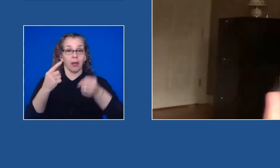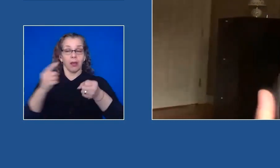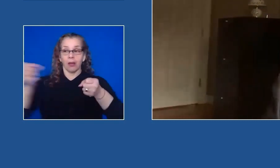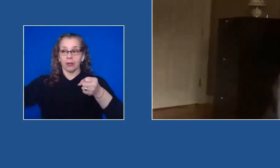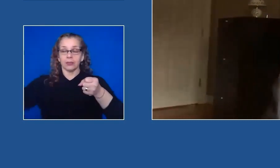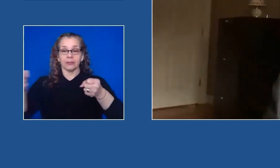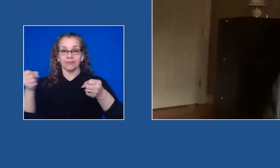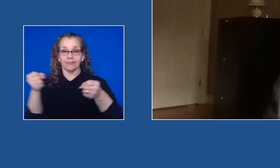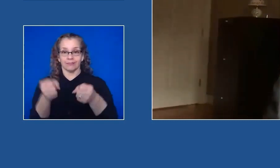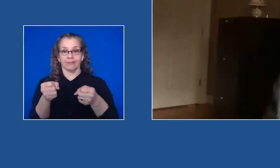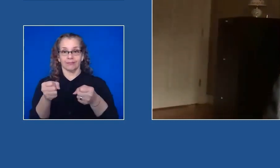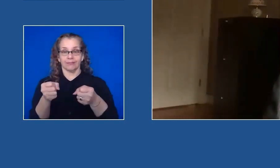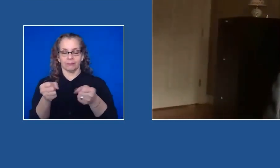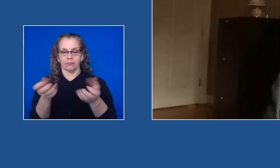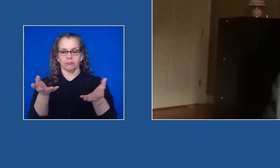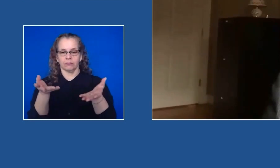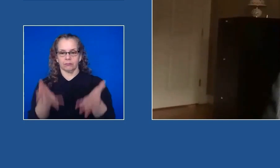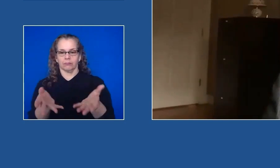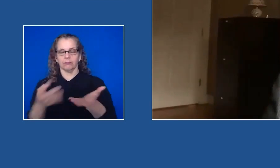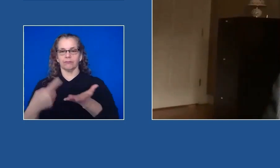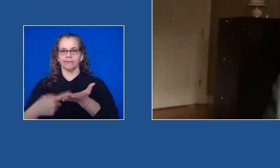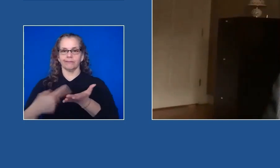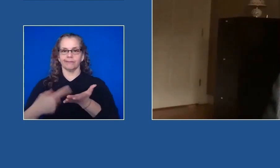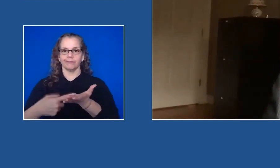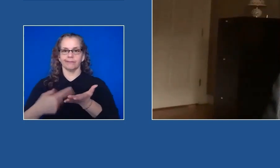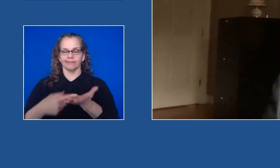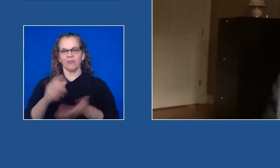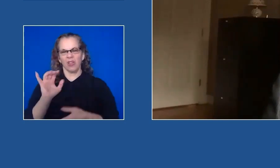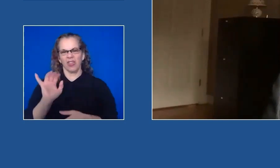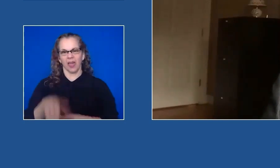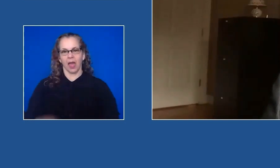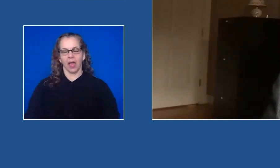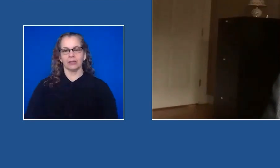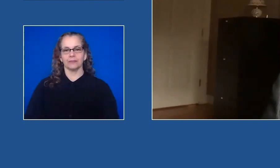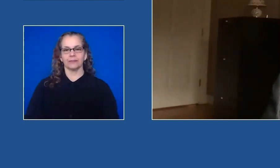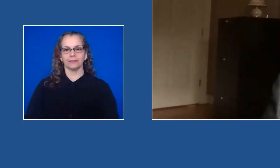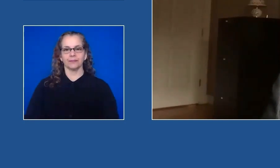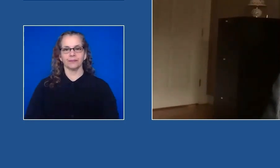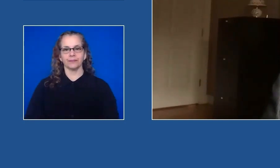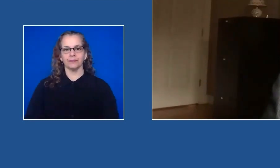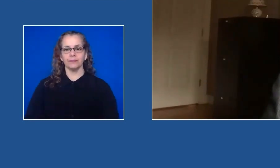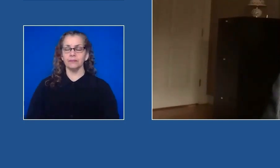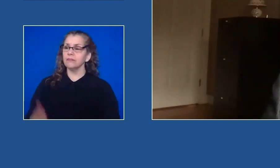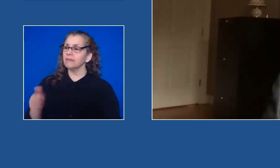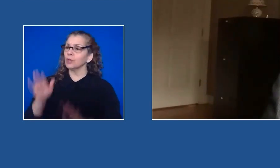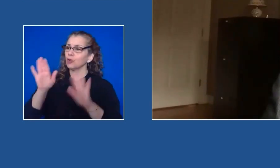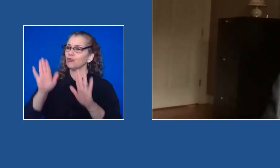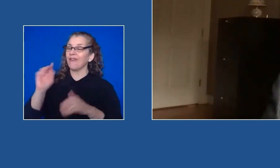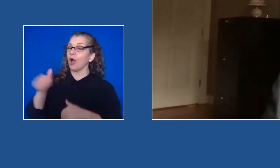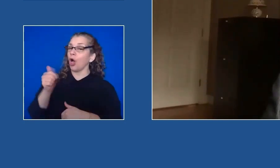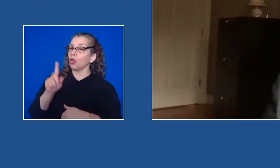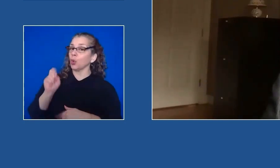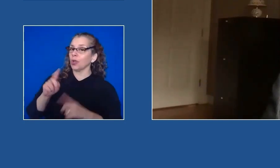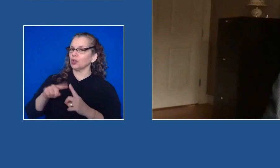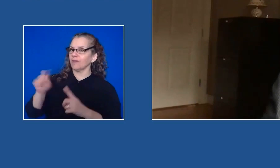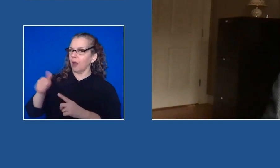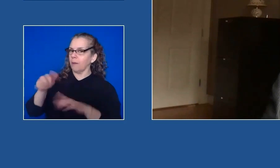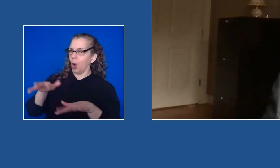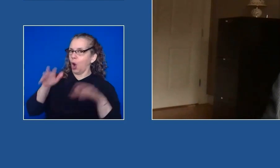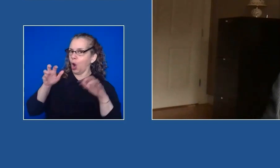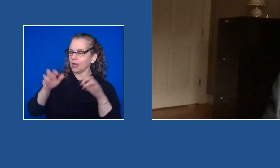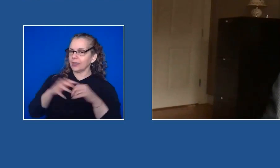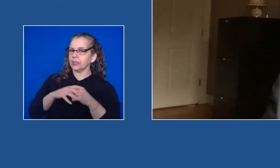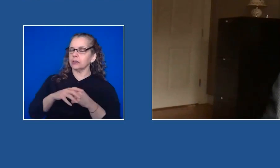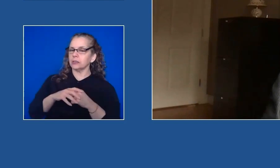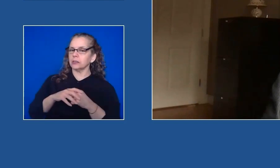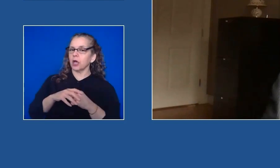that dialogue can happen. Great. Okay. Someone here wondering if restraint episodes are always documented in